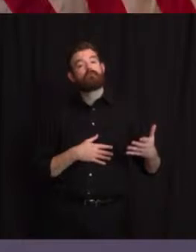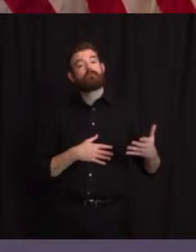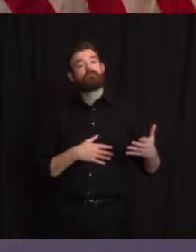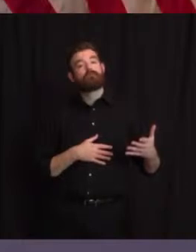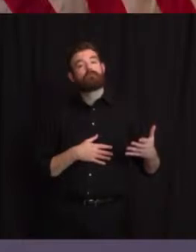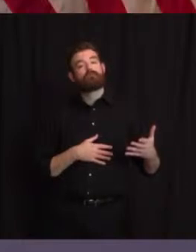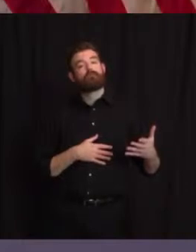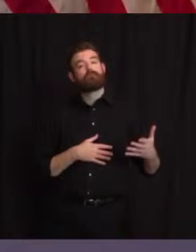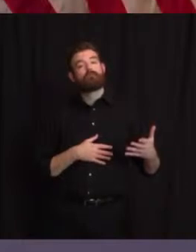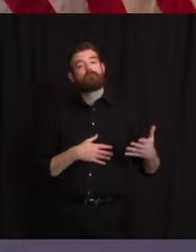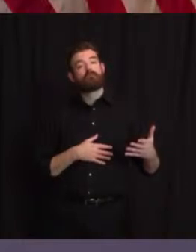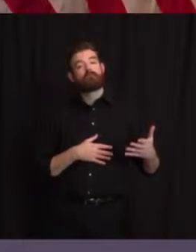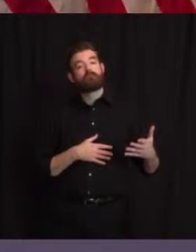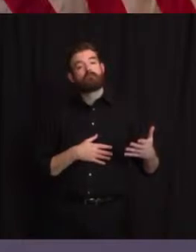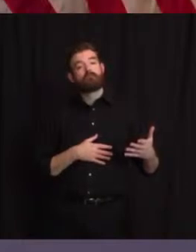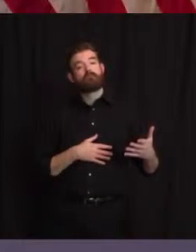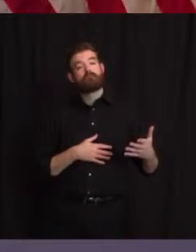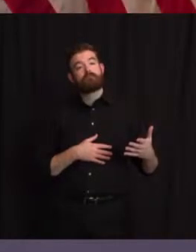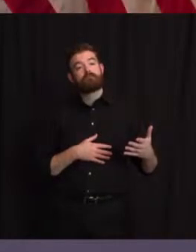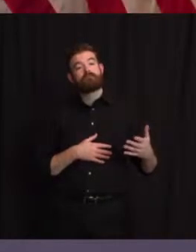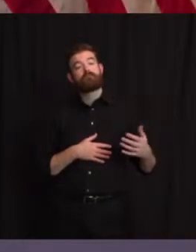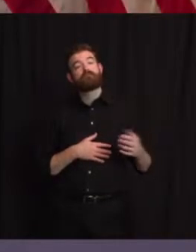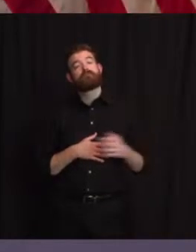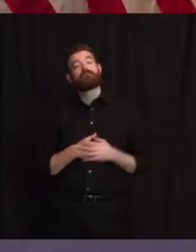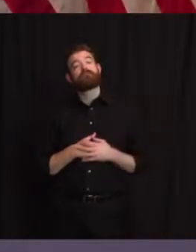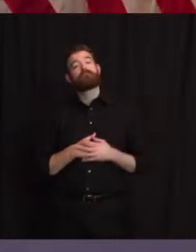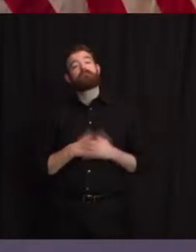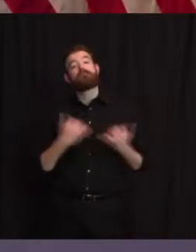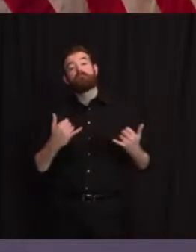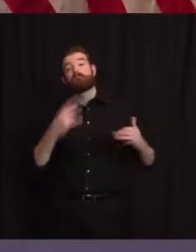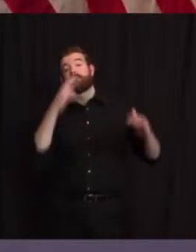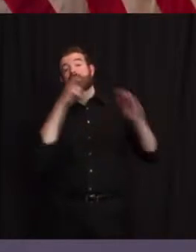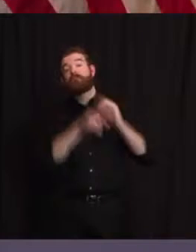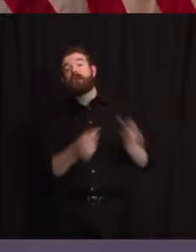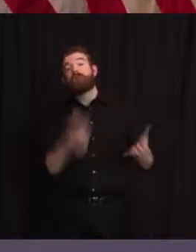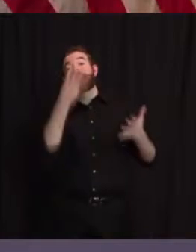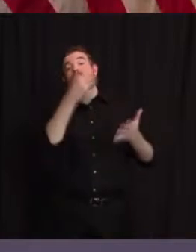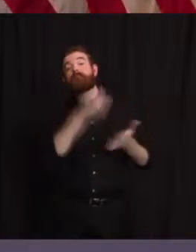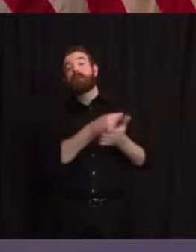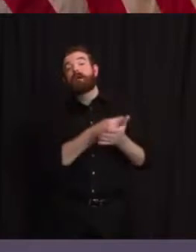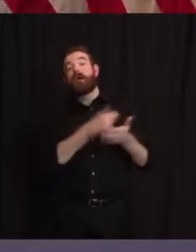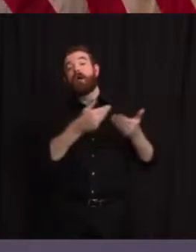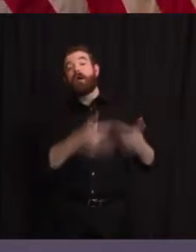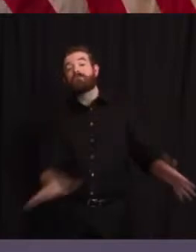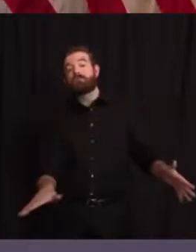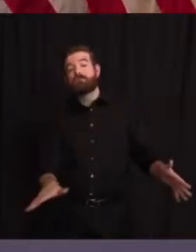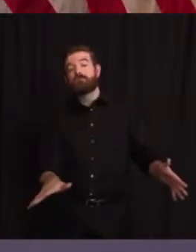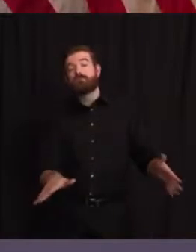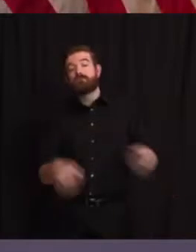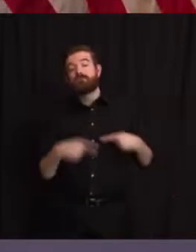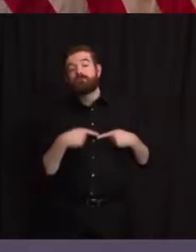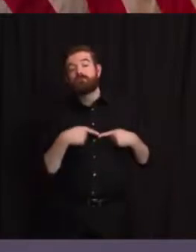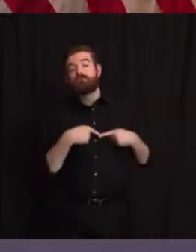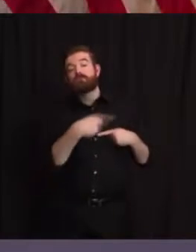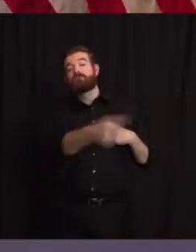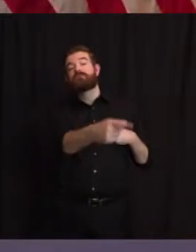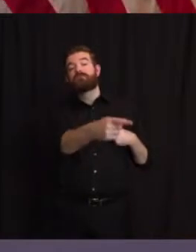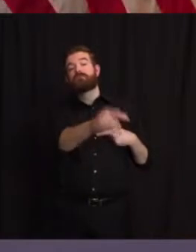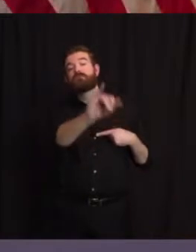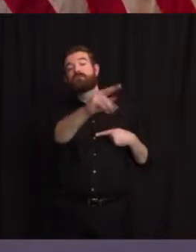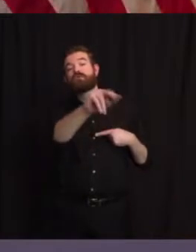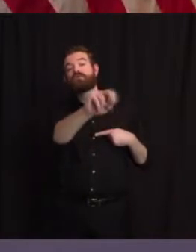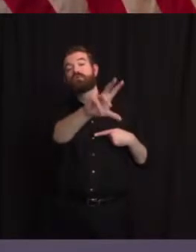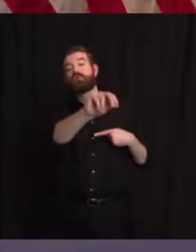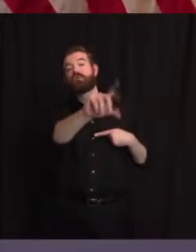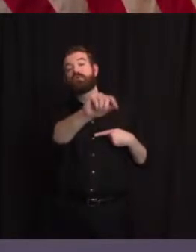loss for the period between October 1 and June 30. I'm not opining one way or the other on what our solutions are going to be, other than we